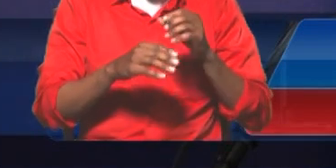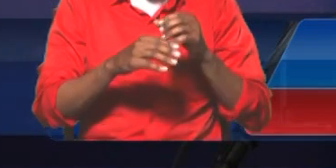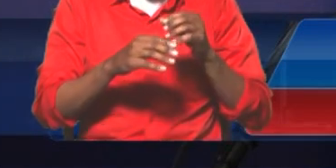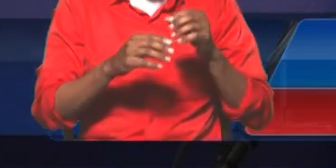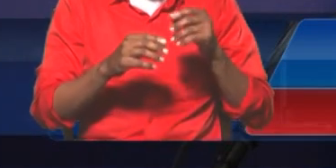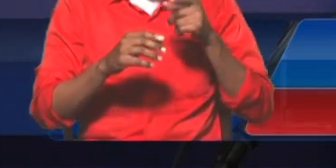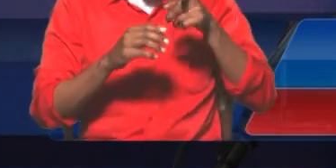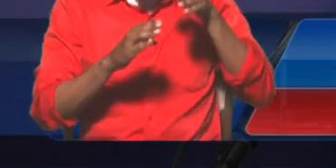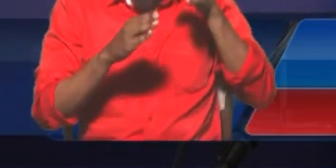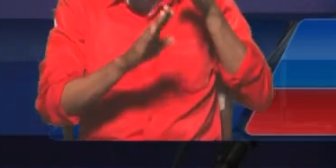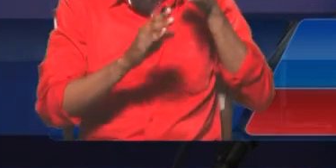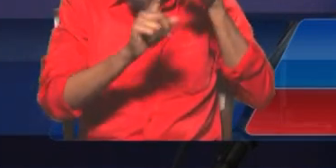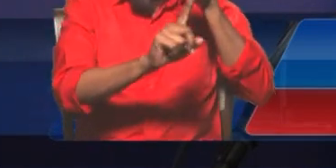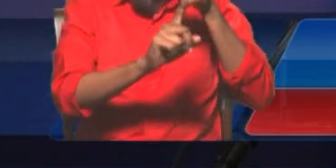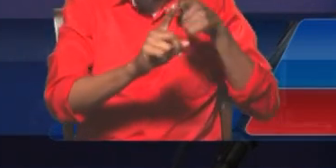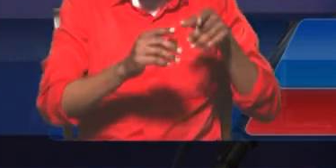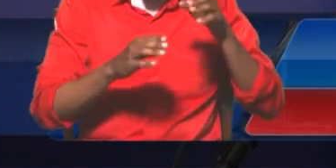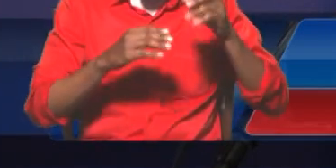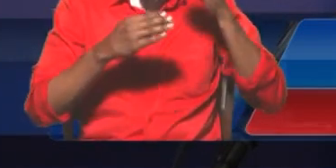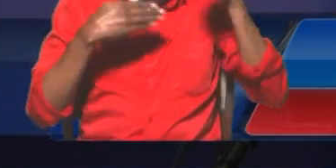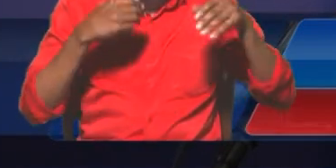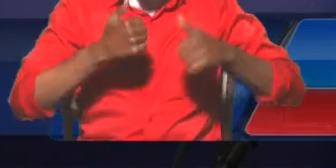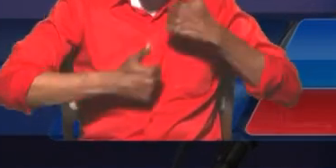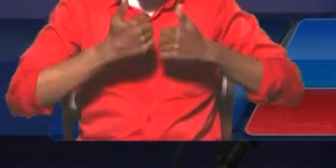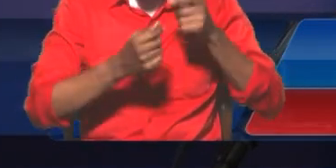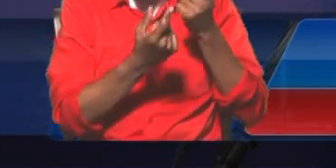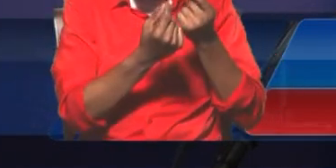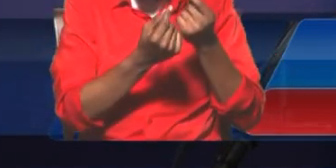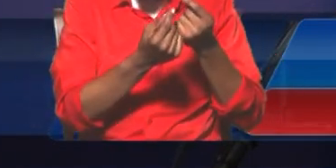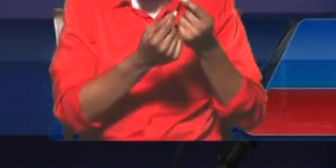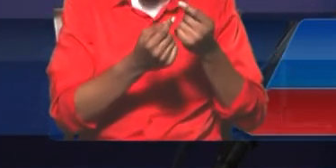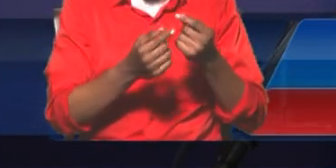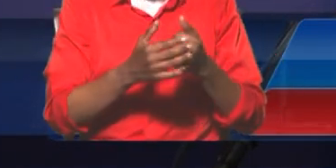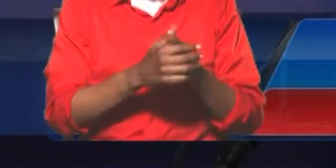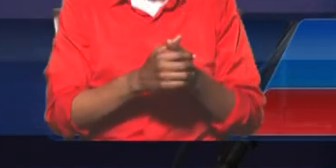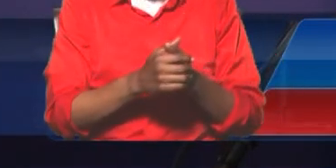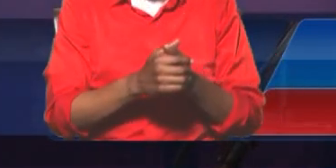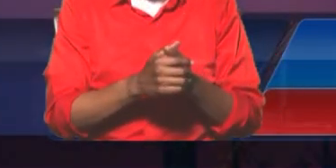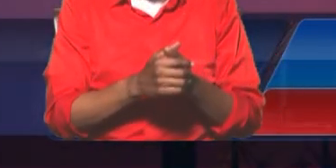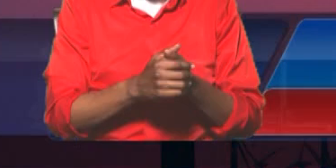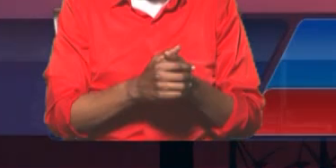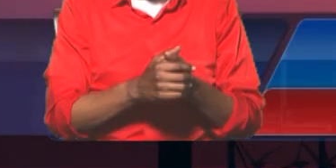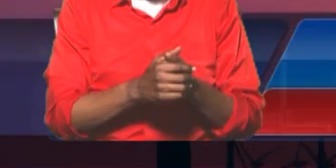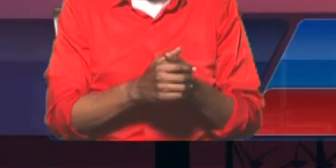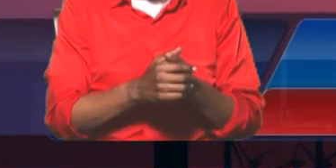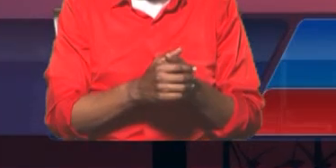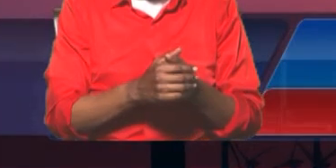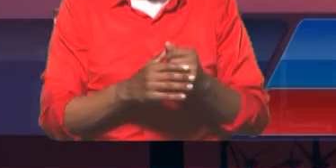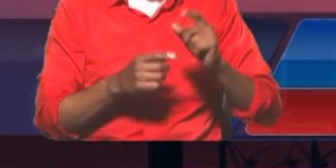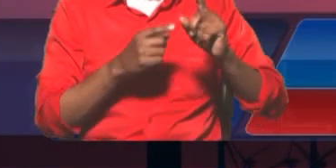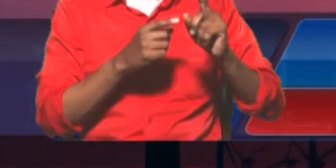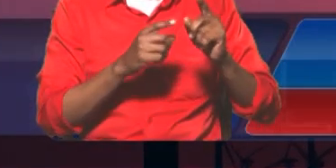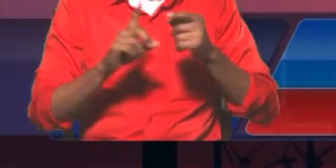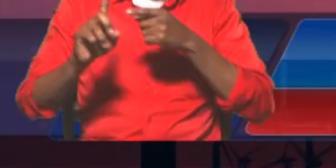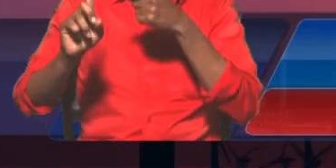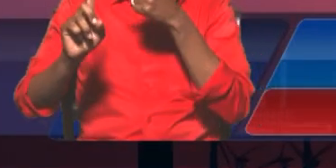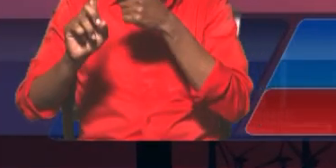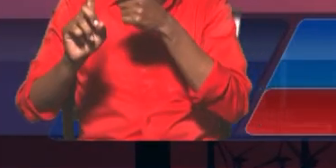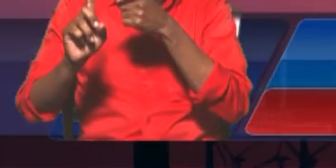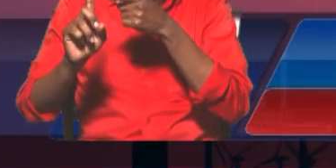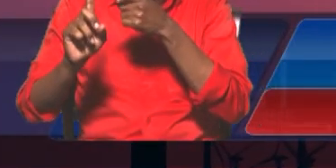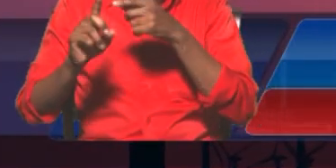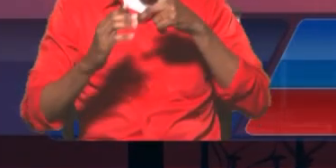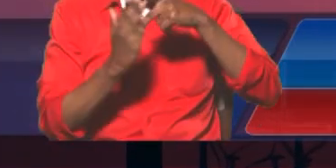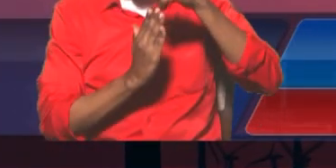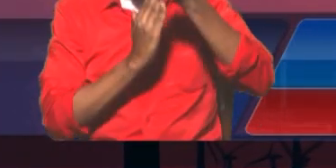is we're aiming to do with this phase 2 of the investment grade investigation. Mr. Endalcio is the